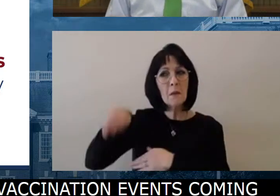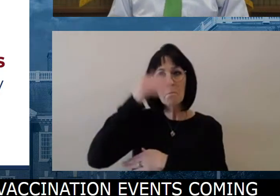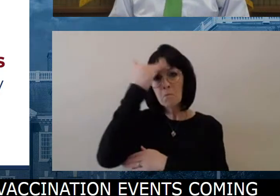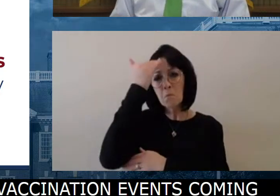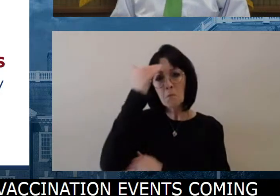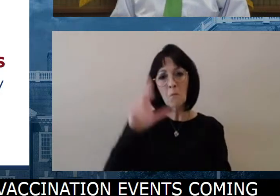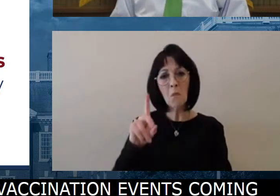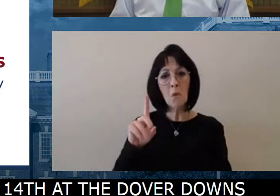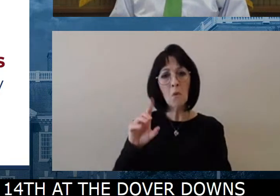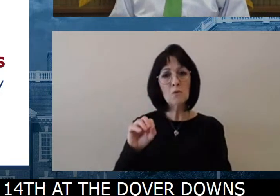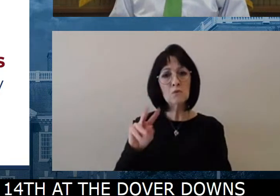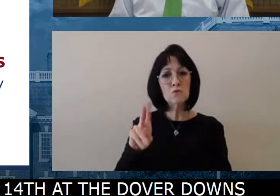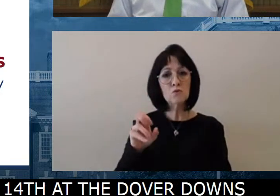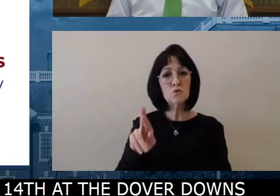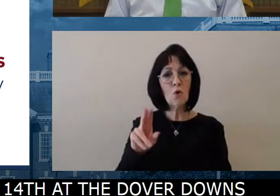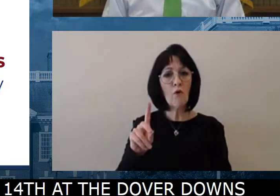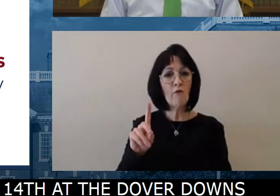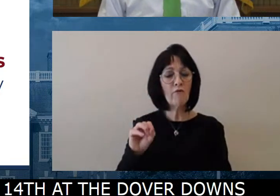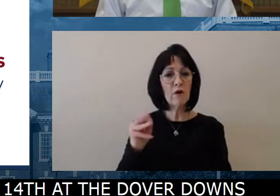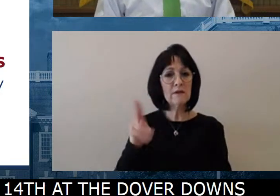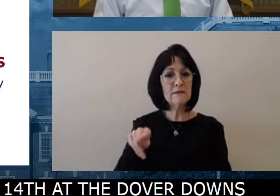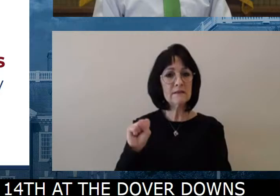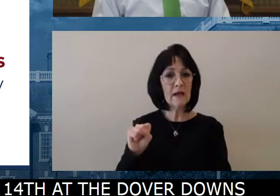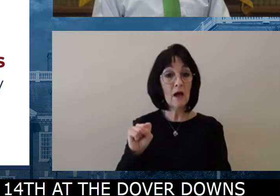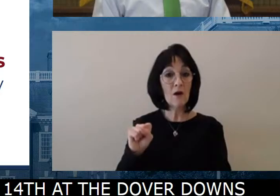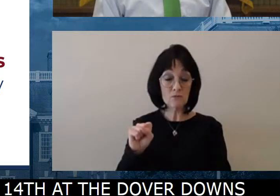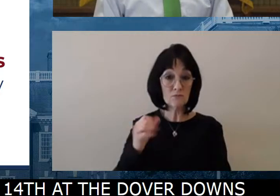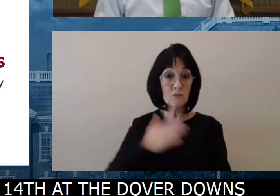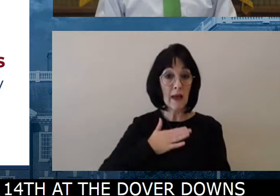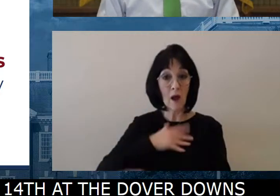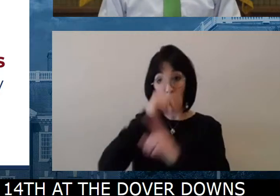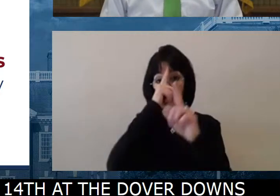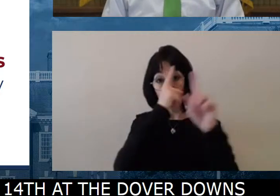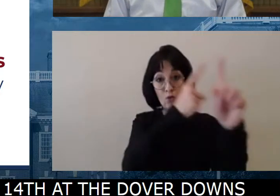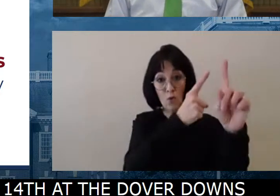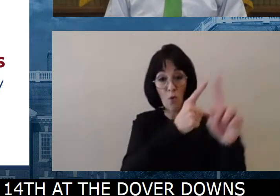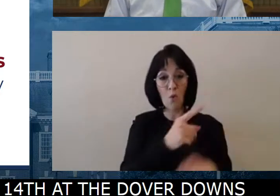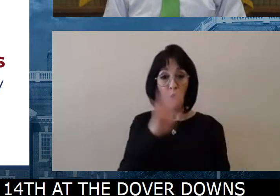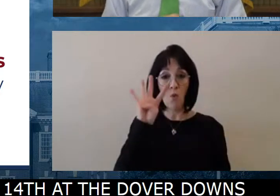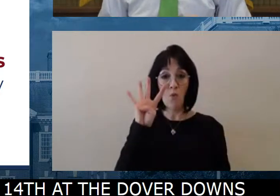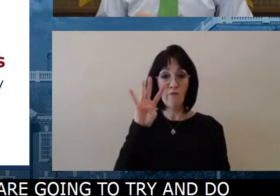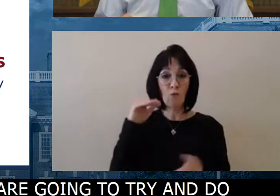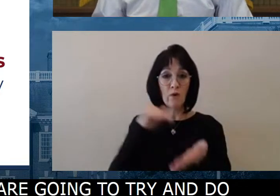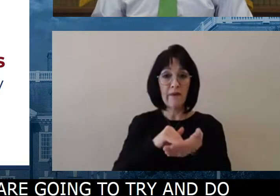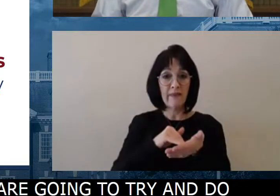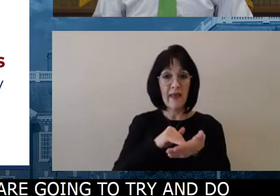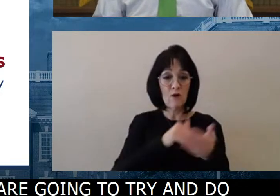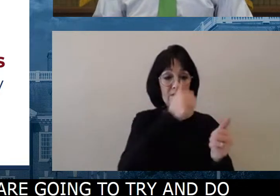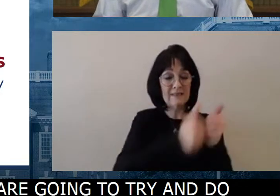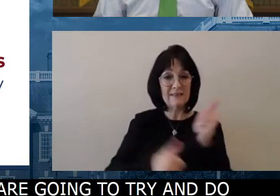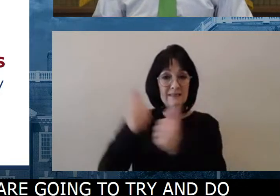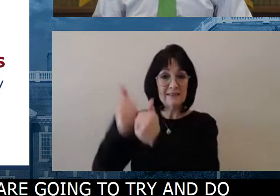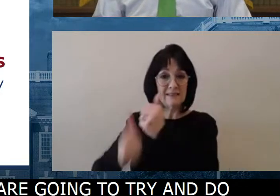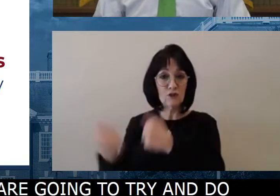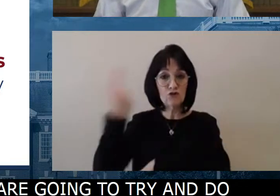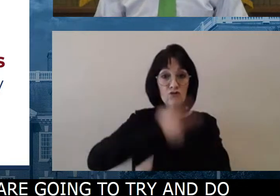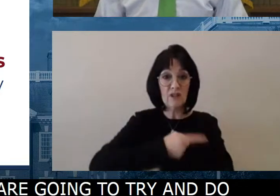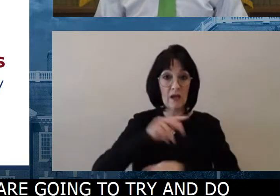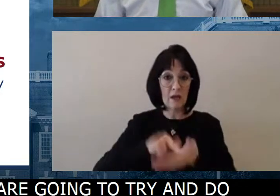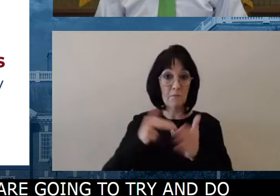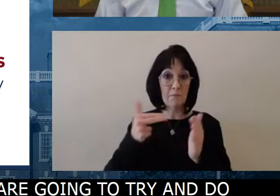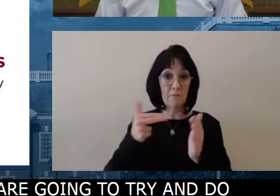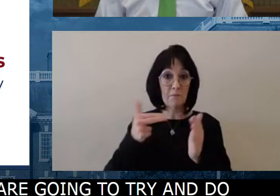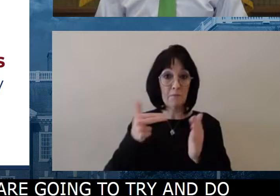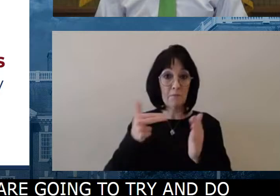4,000 doses each day, 8,000 over the weekend to try to finish up, really finish